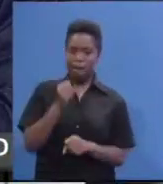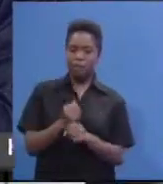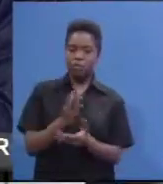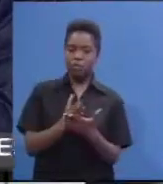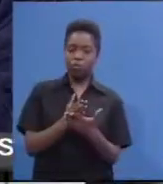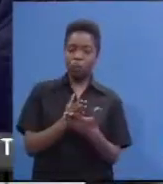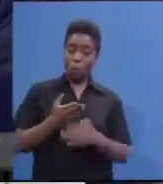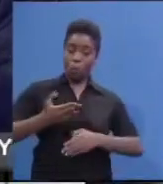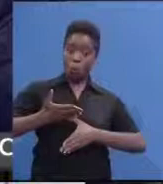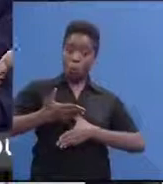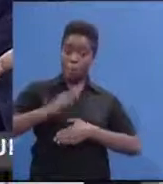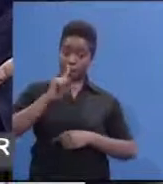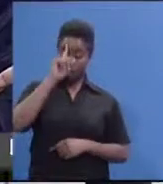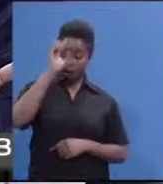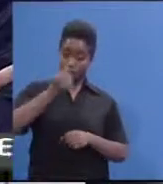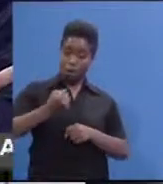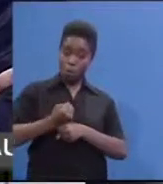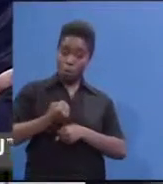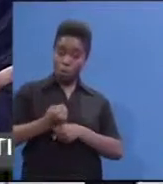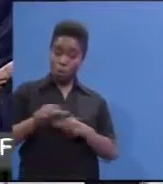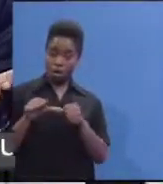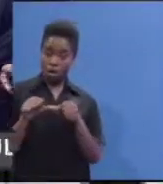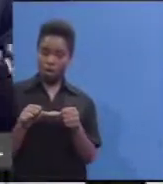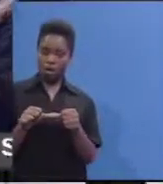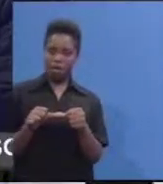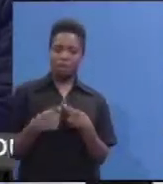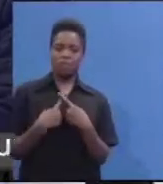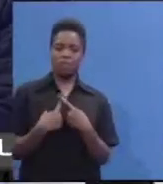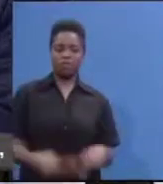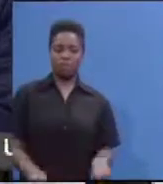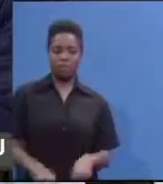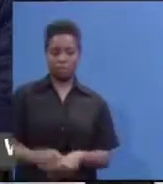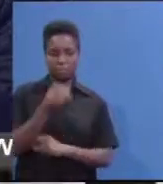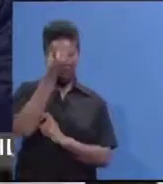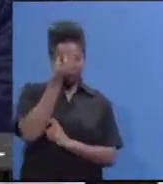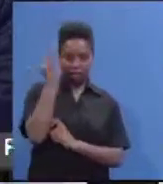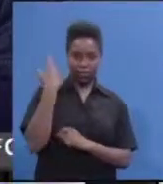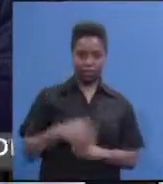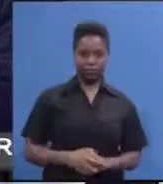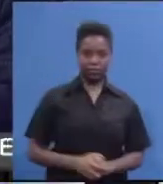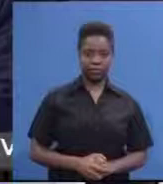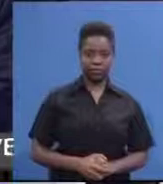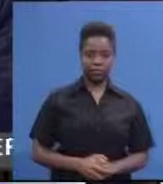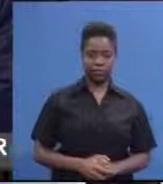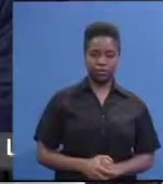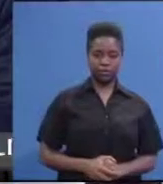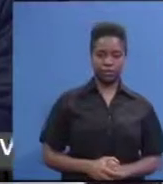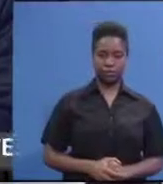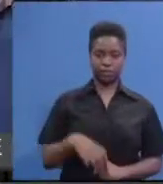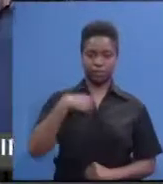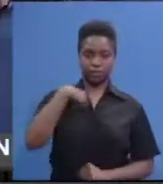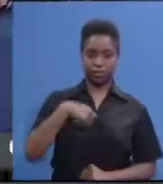work that he could not finish. Yeah. Because, you know, I mean, he was an old man and, you know, he did what he